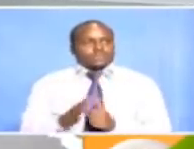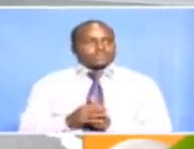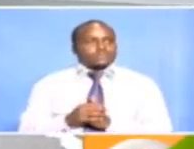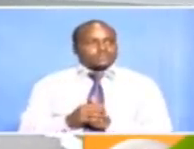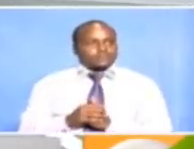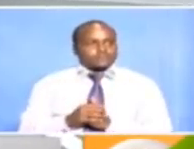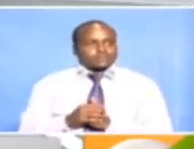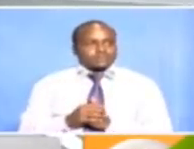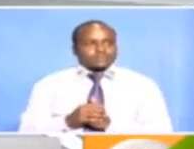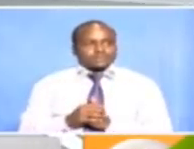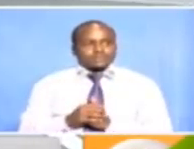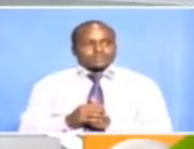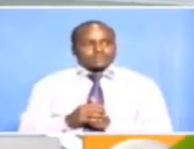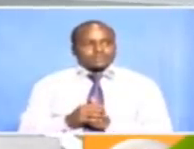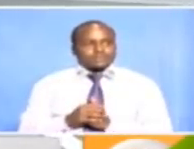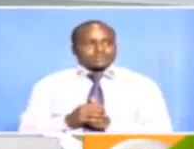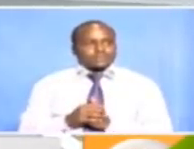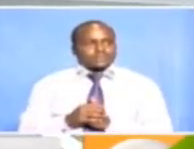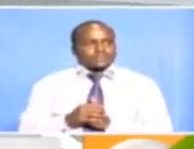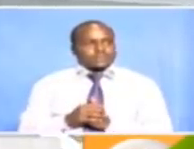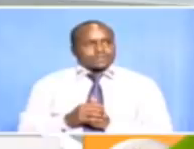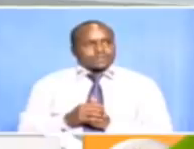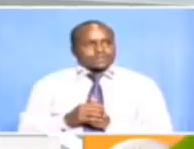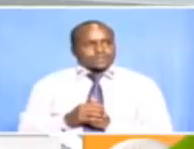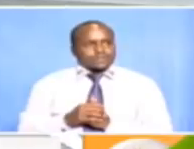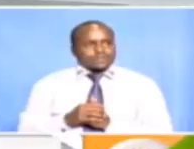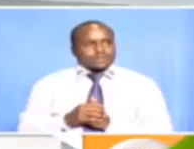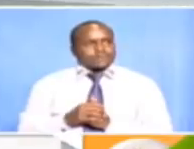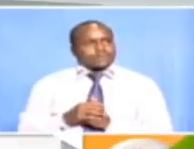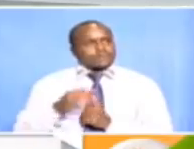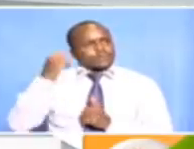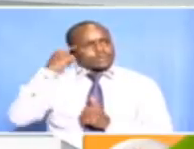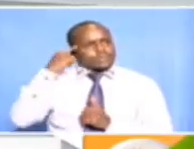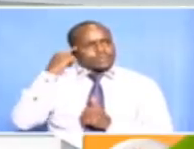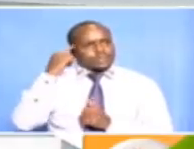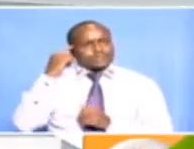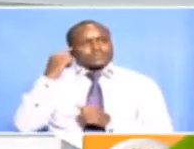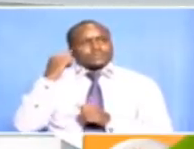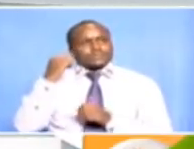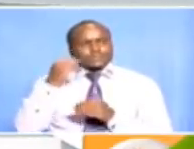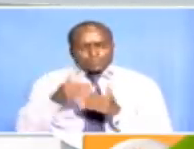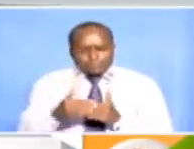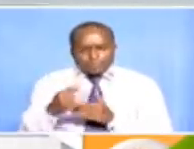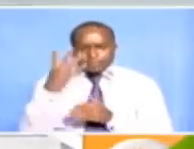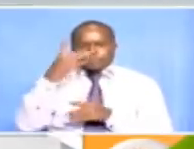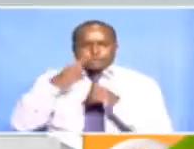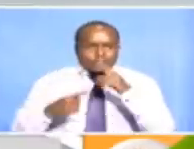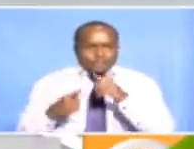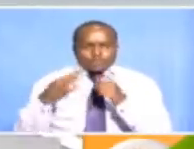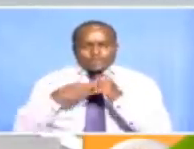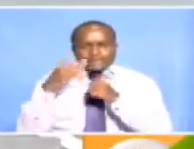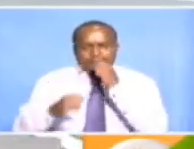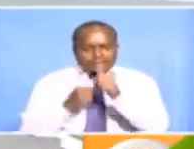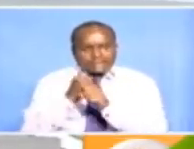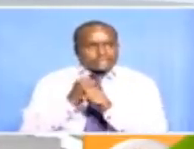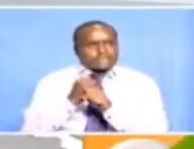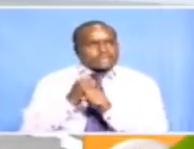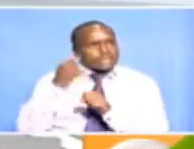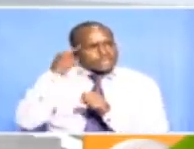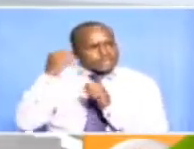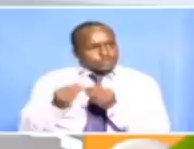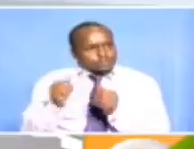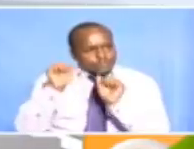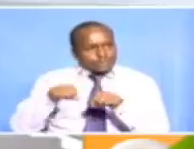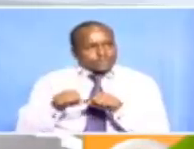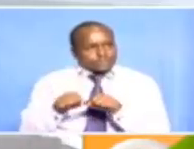We're too corrupt, we deal with them ruthlessly. You think you're going to be able to do it, Governor? Can you do it for the next 4 years, for the next 8 years? Can you solve this? Let us get